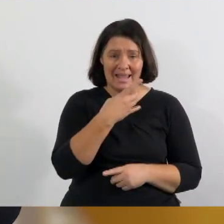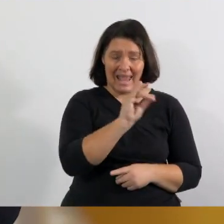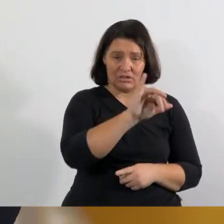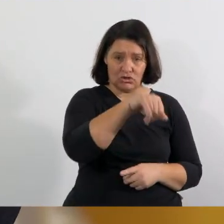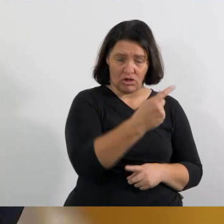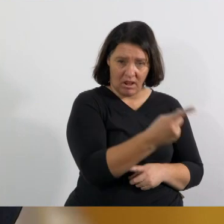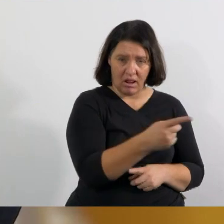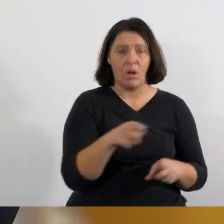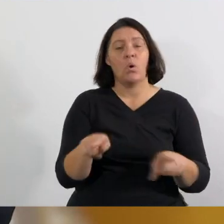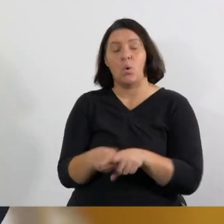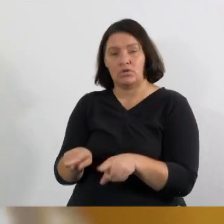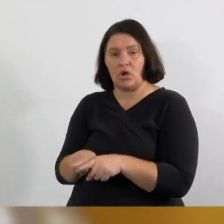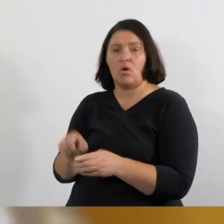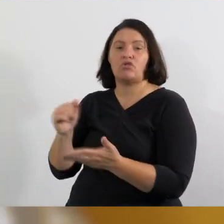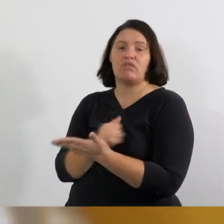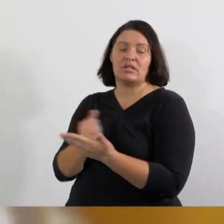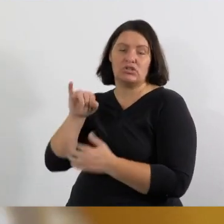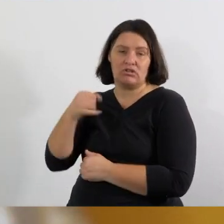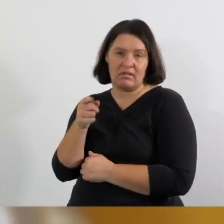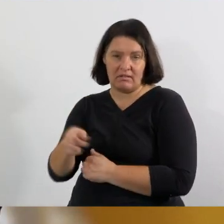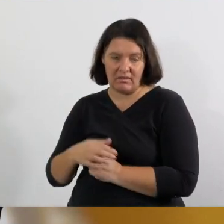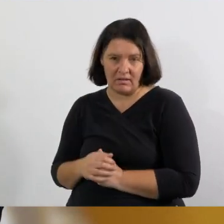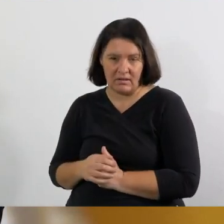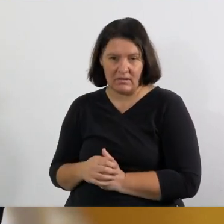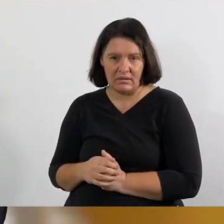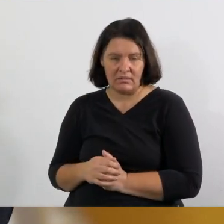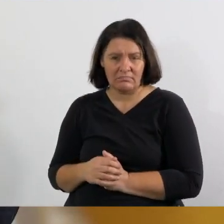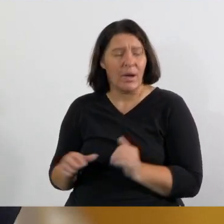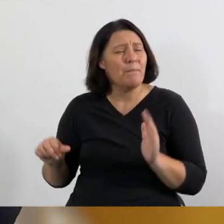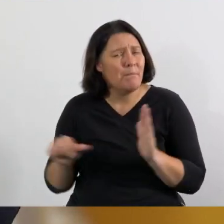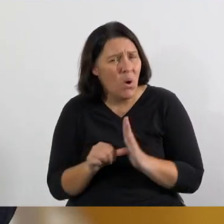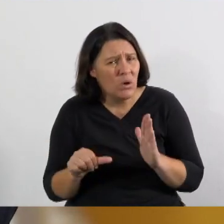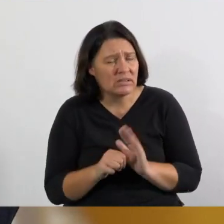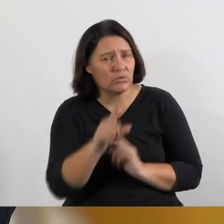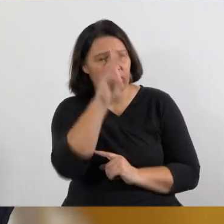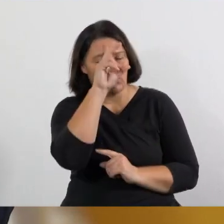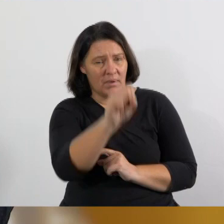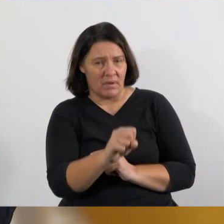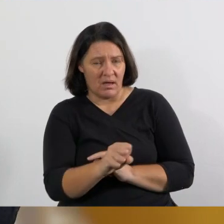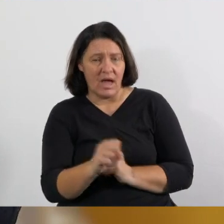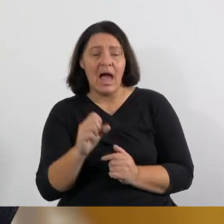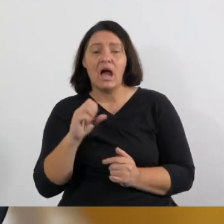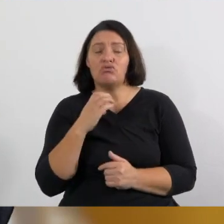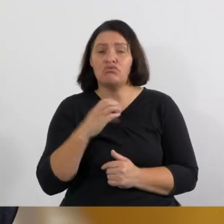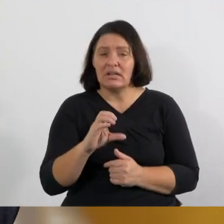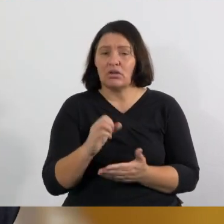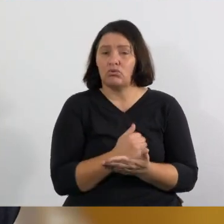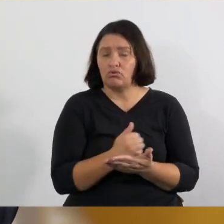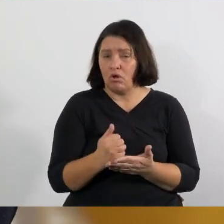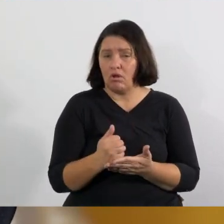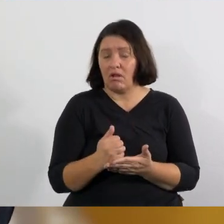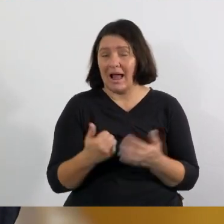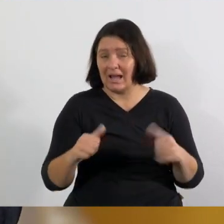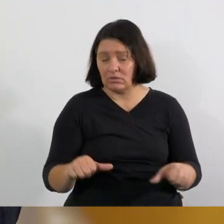the cash journals as well as the credit journals. It is very important that you remember that your Creditors Control account